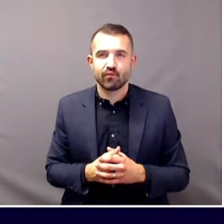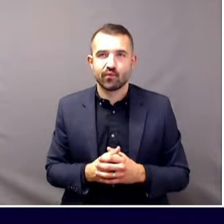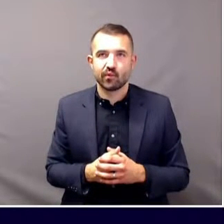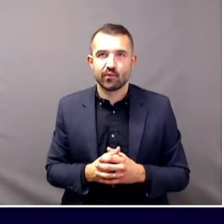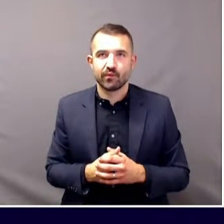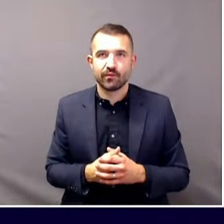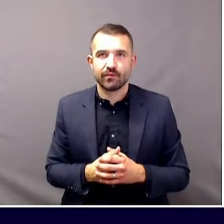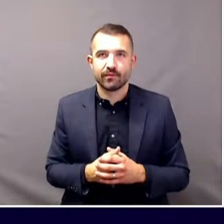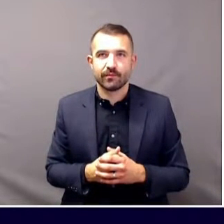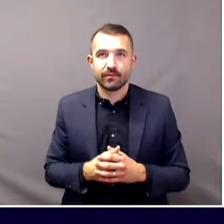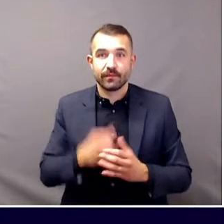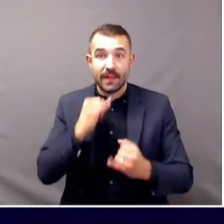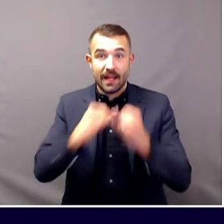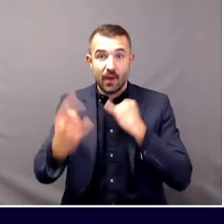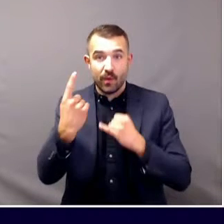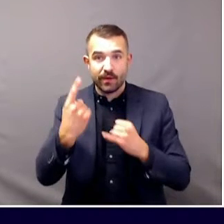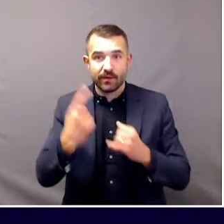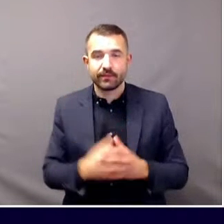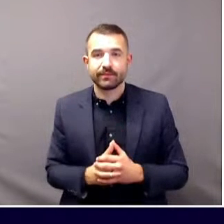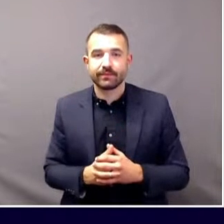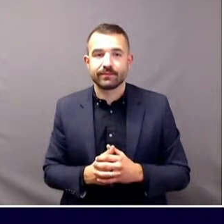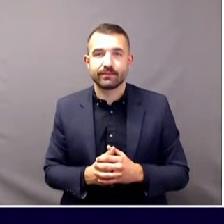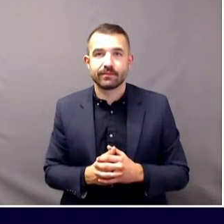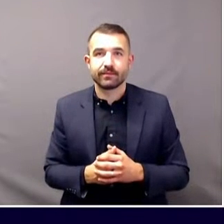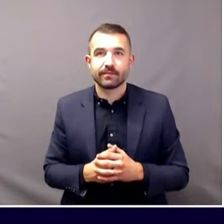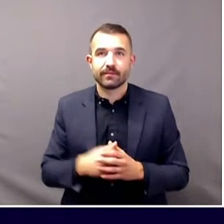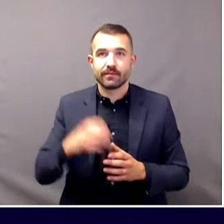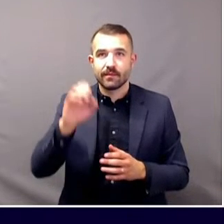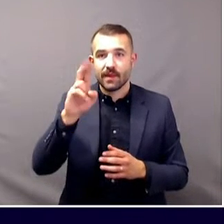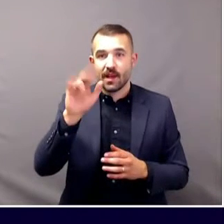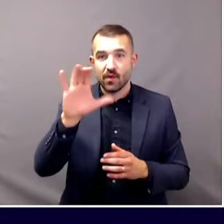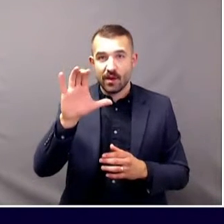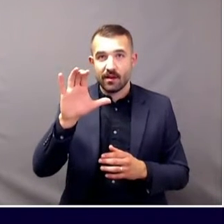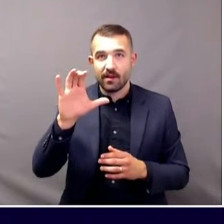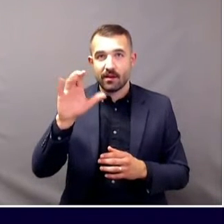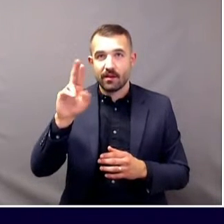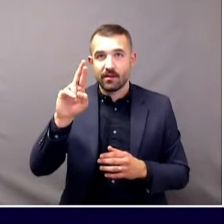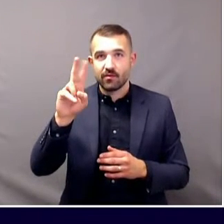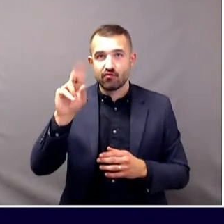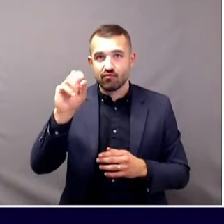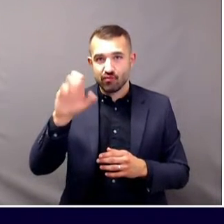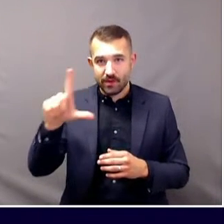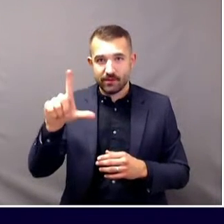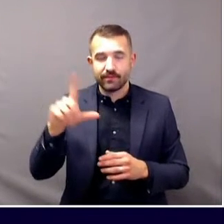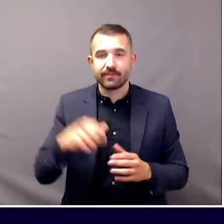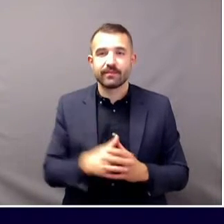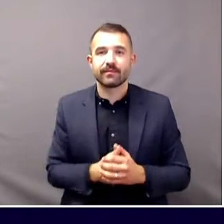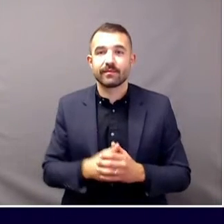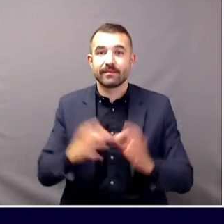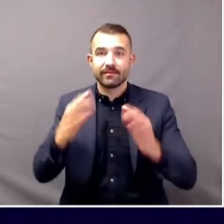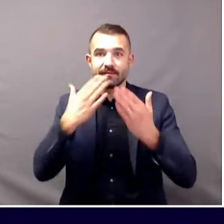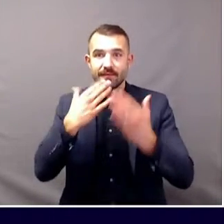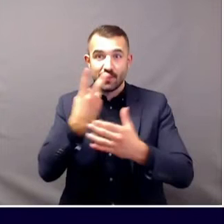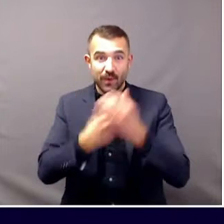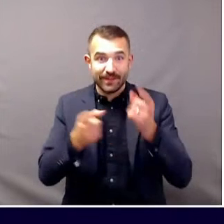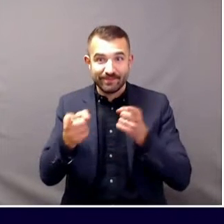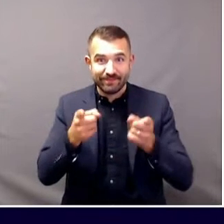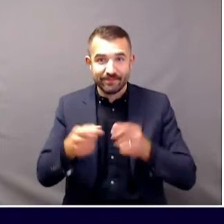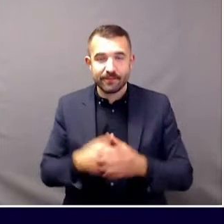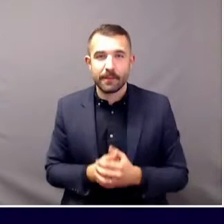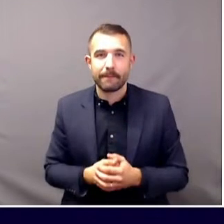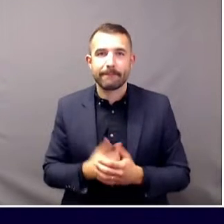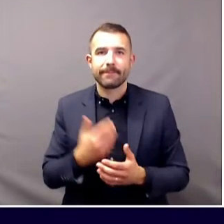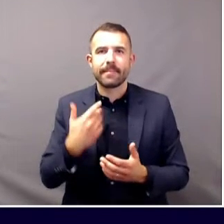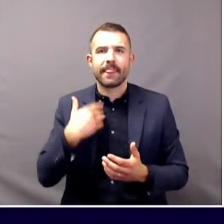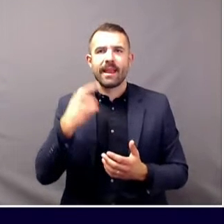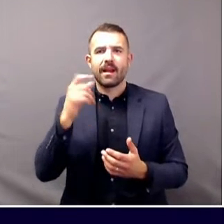And to round us out for the afternoon, I'm going to turn it over to Eric Russell. Thank you both. I have a question about contact tracing, and Dr. Shaw,